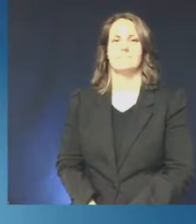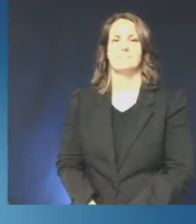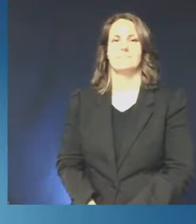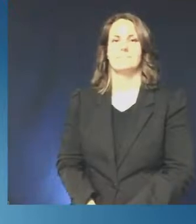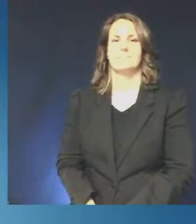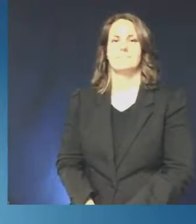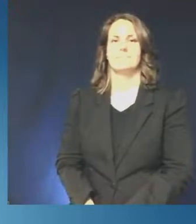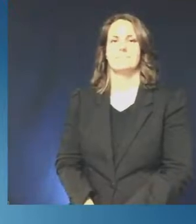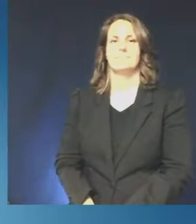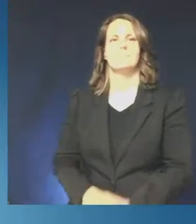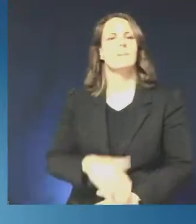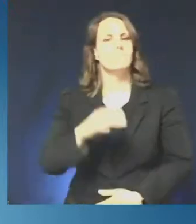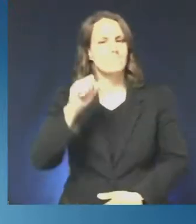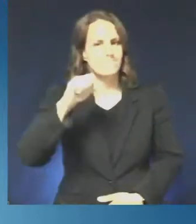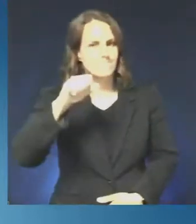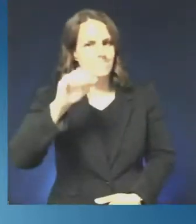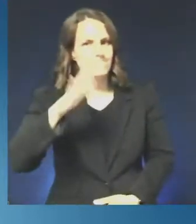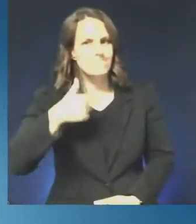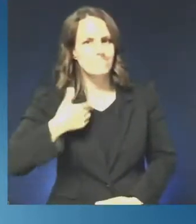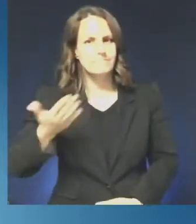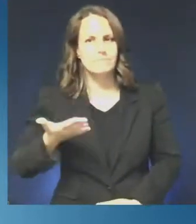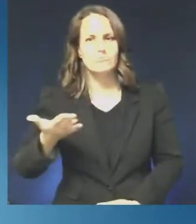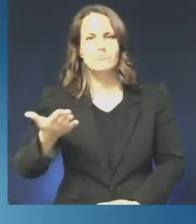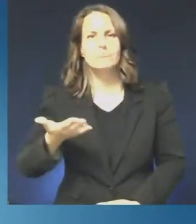This is maybe more of a question for